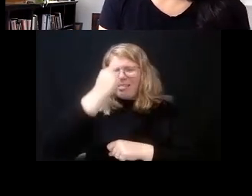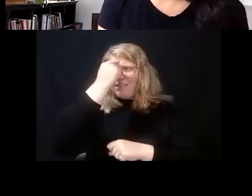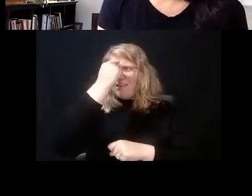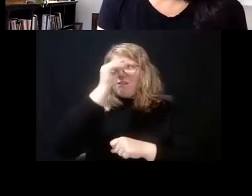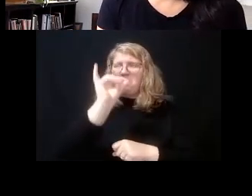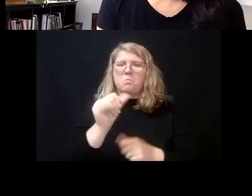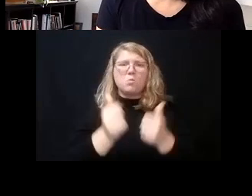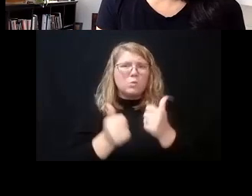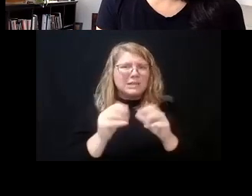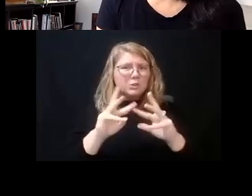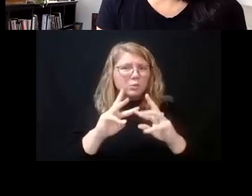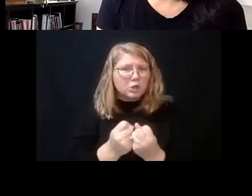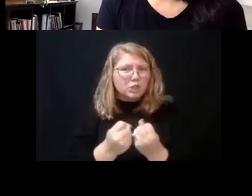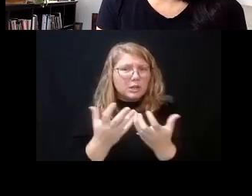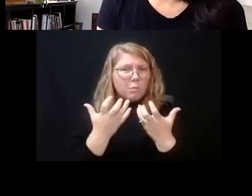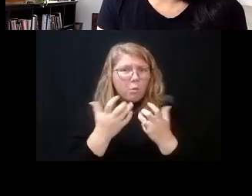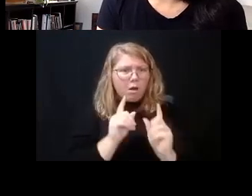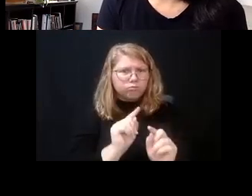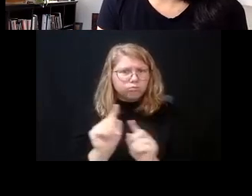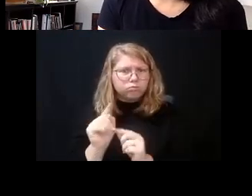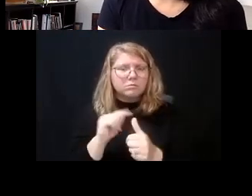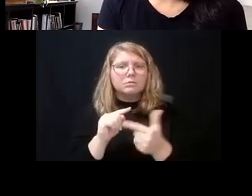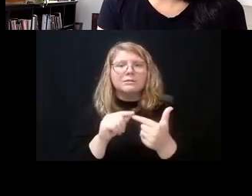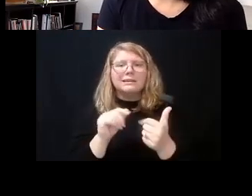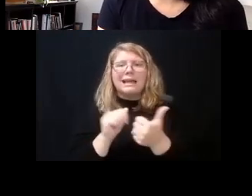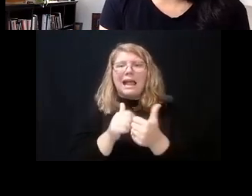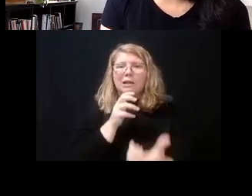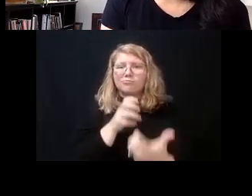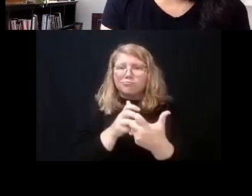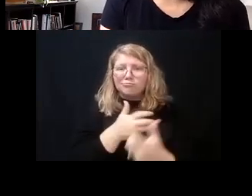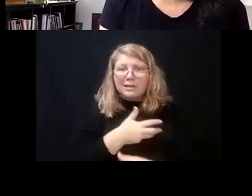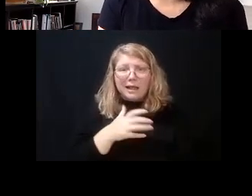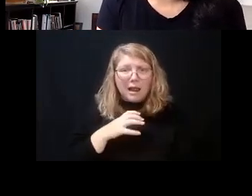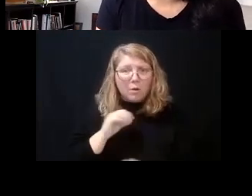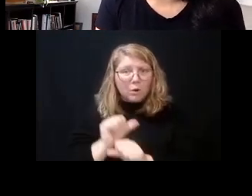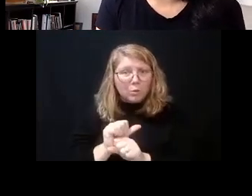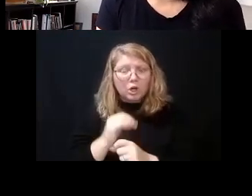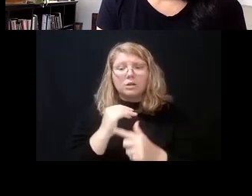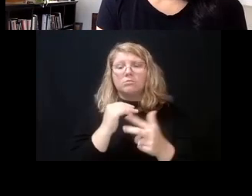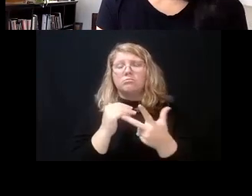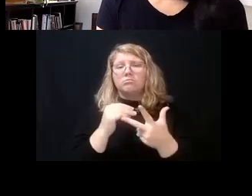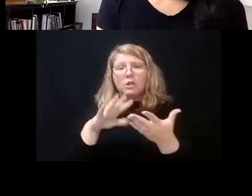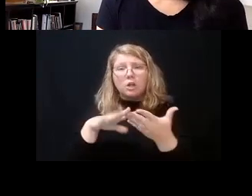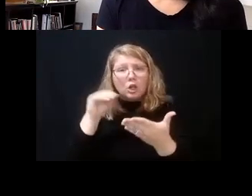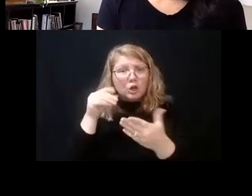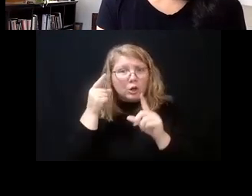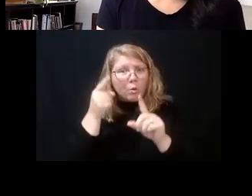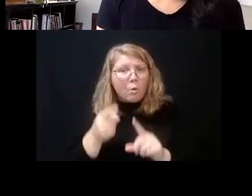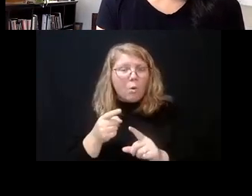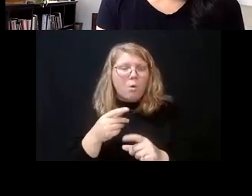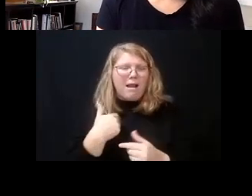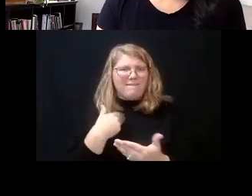to? How does it fit into my work and my learning goals? And there's kind of a mix of